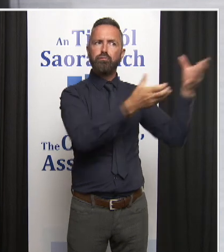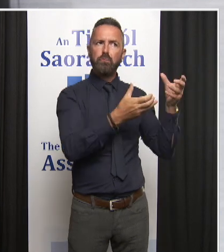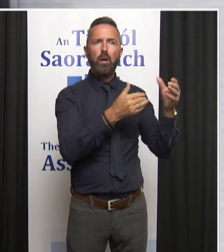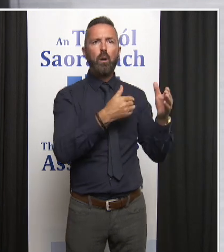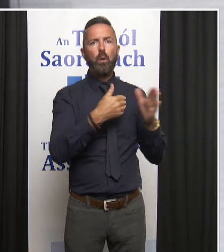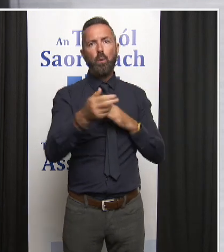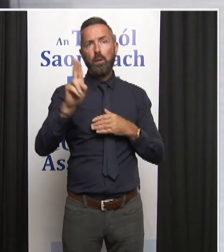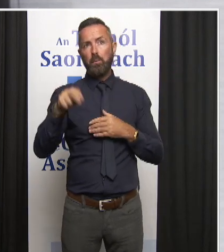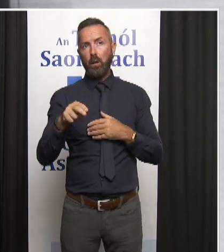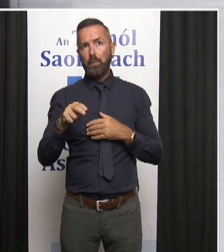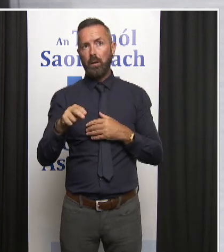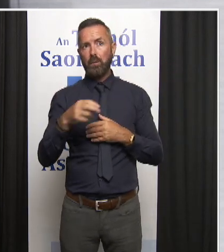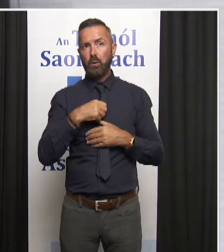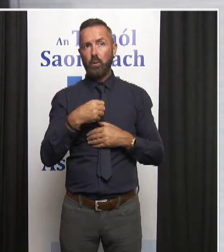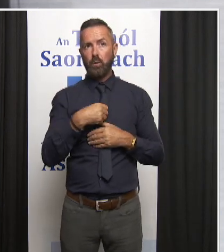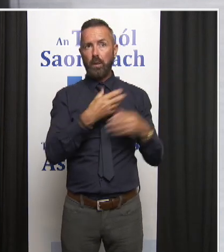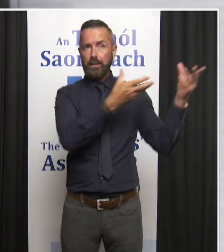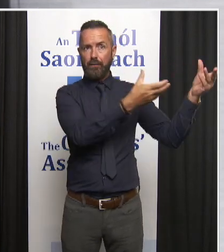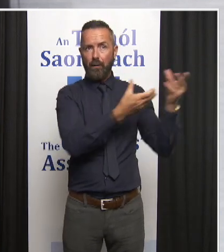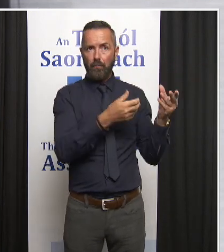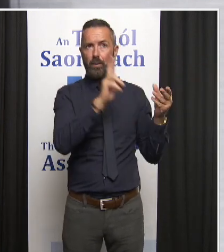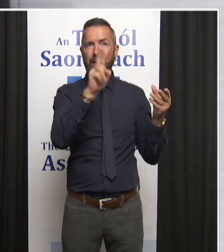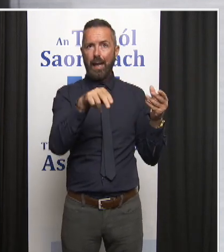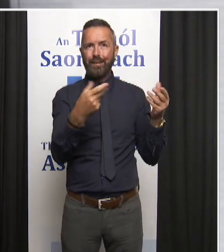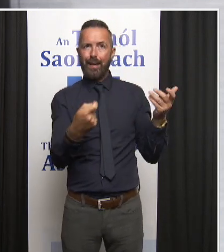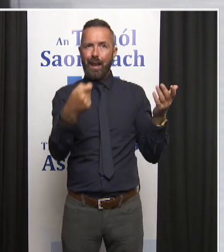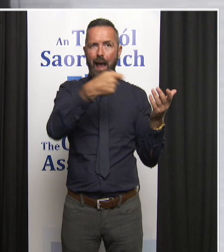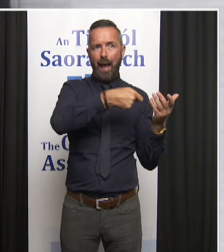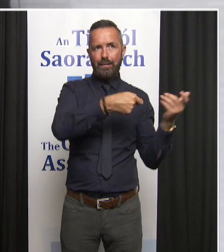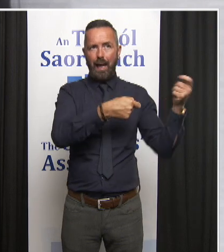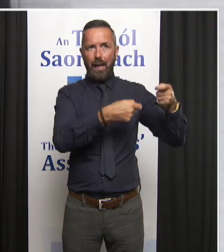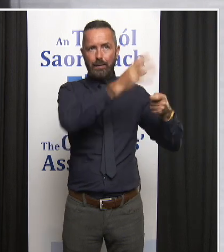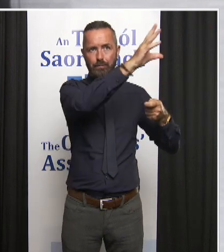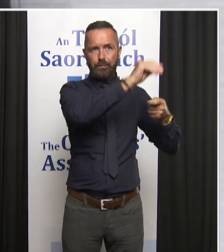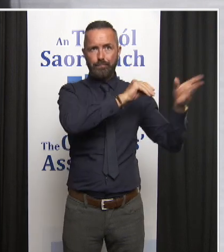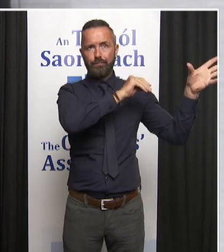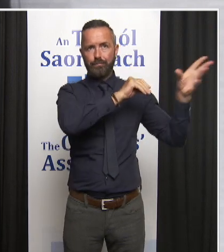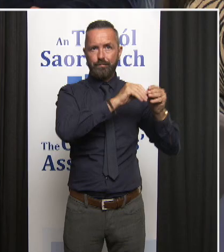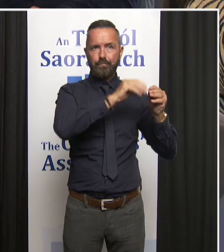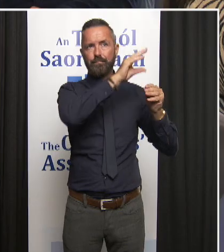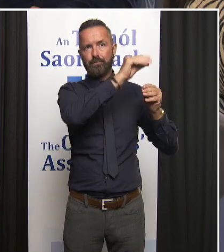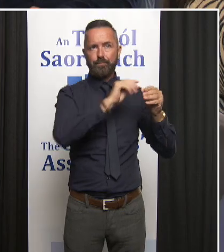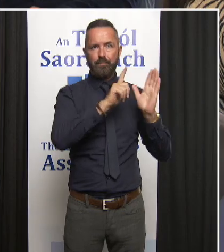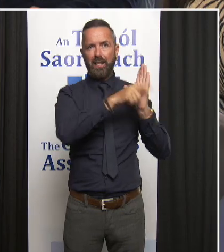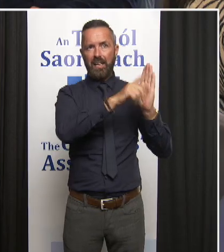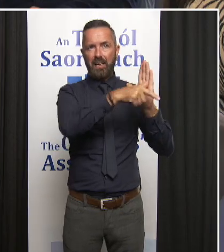feasible to devolve, we could devolve, and then adding on things over time that could follow